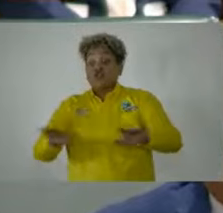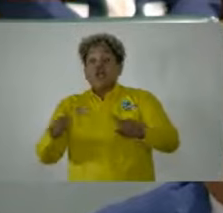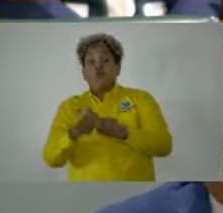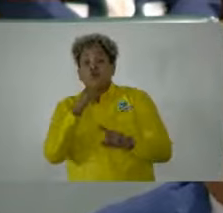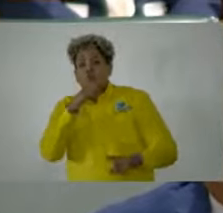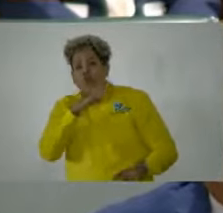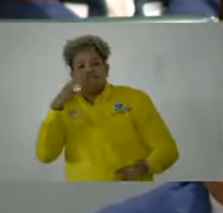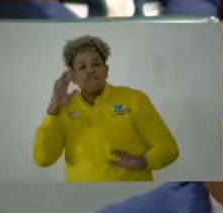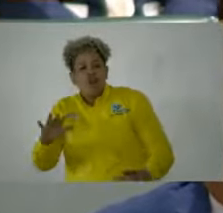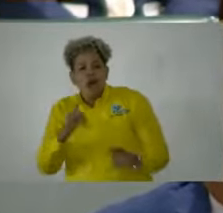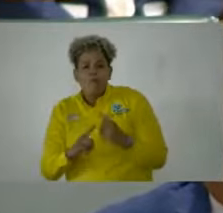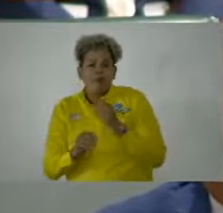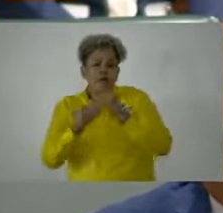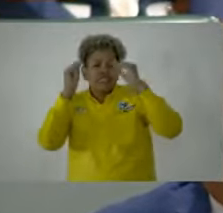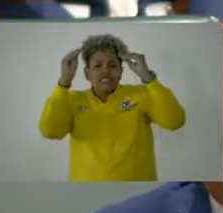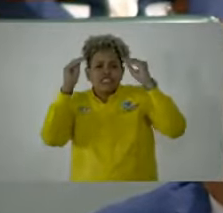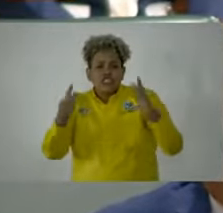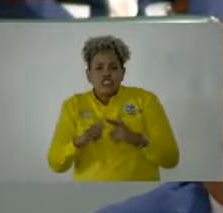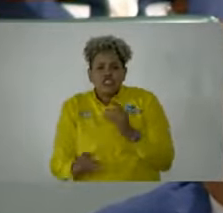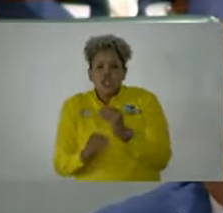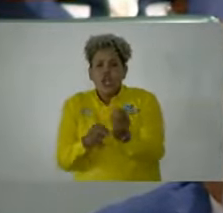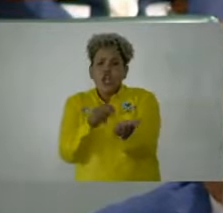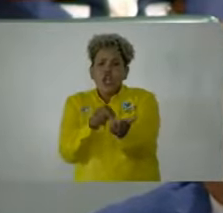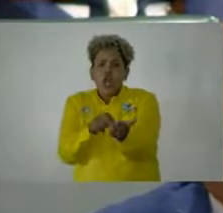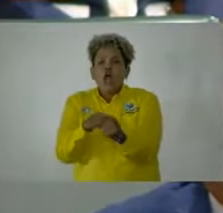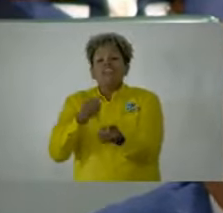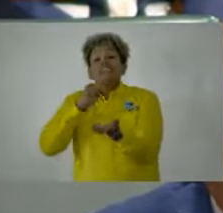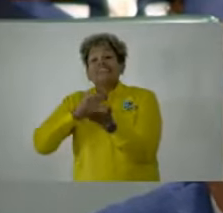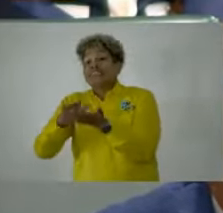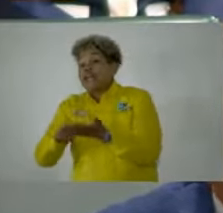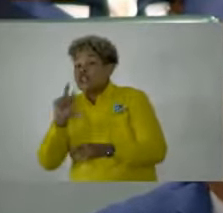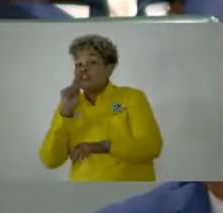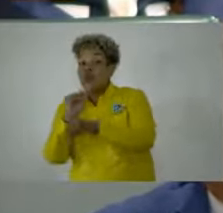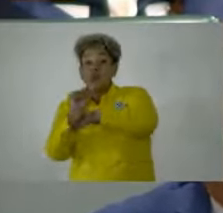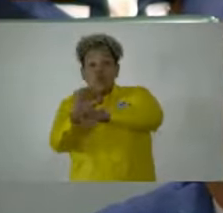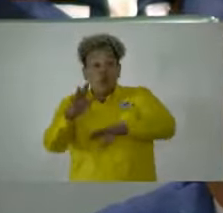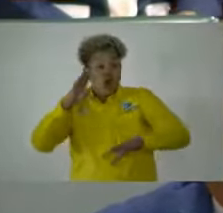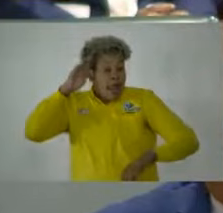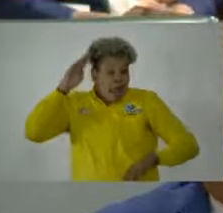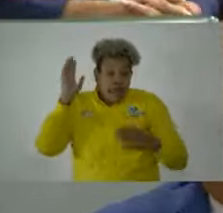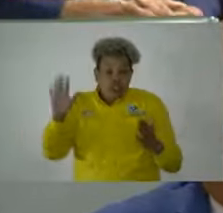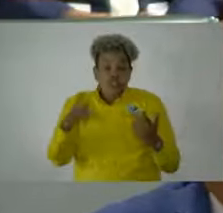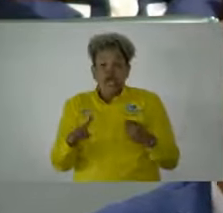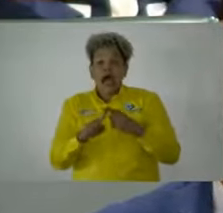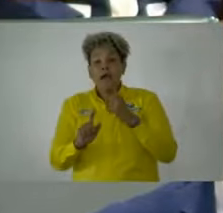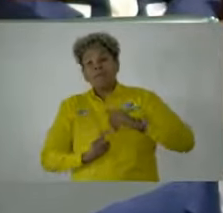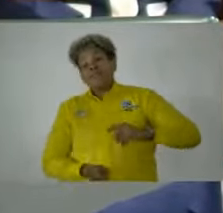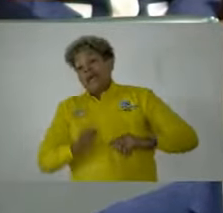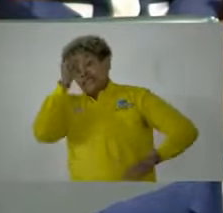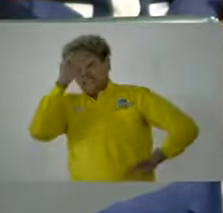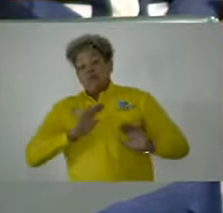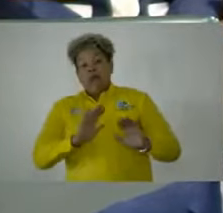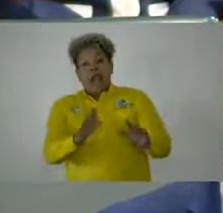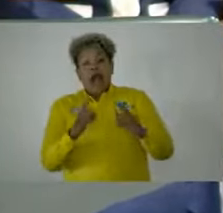the farmer, the teacher, the nurse, the sanitation worker, the hairdresser, and the taxi man.